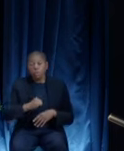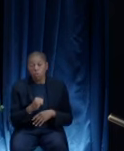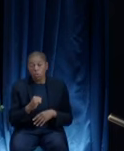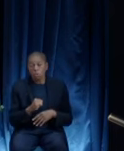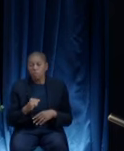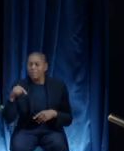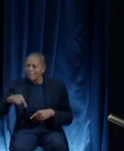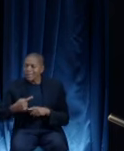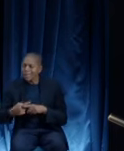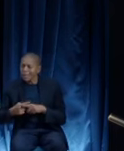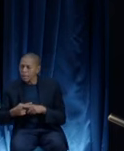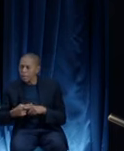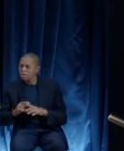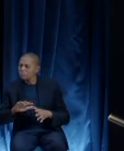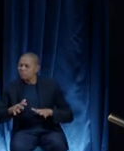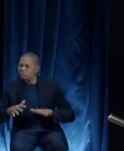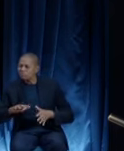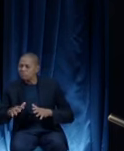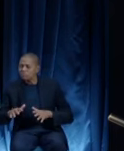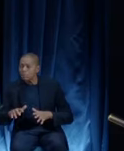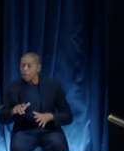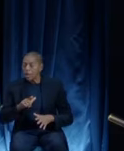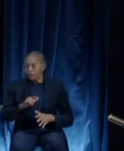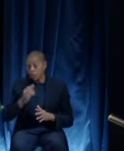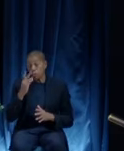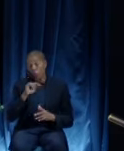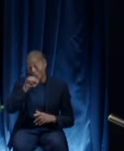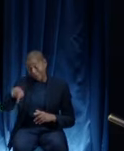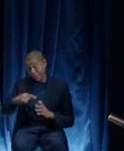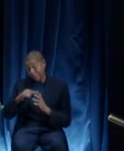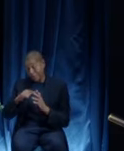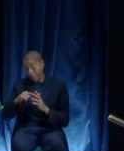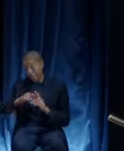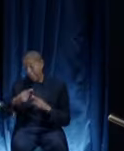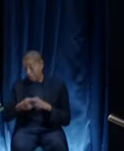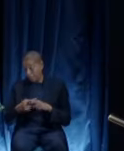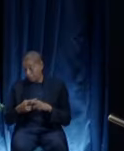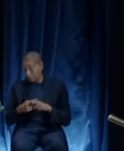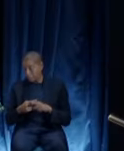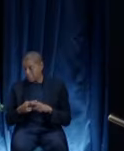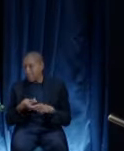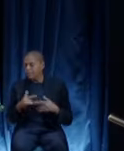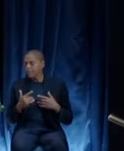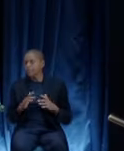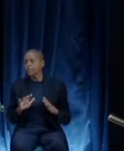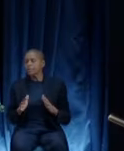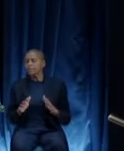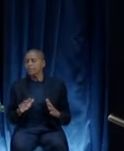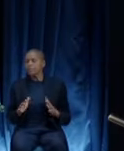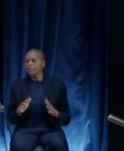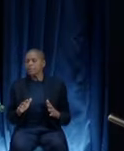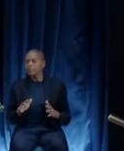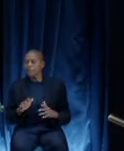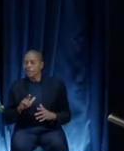because he is much more sceptical in an English context than he is in a Scottish one, and that I think is because he's playing to